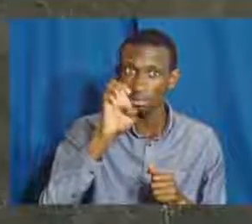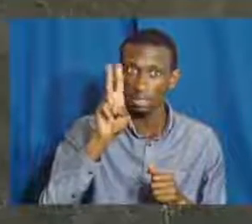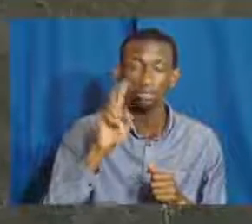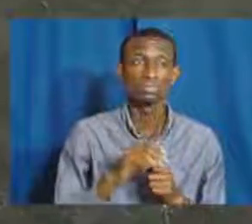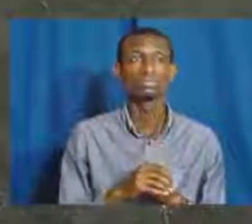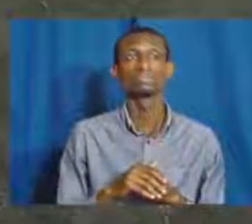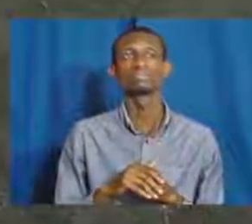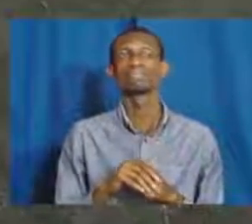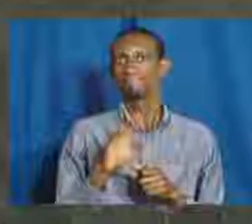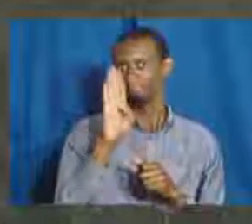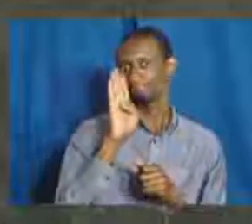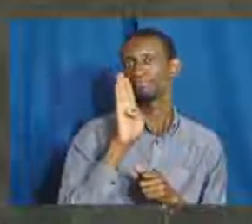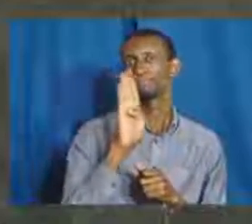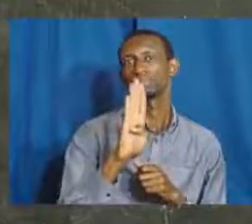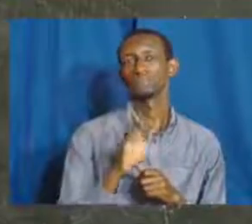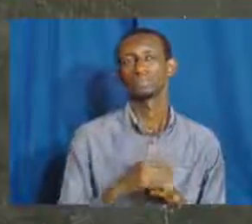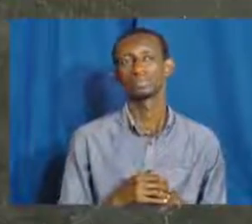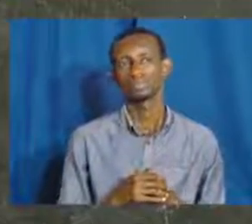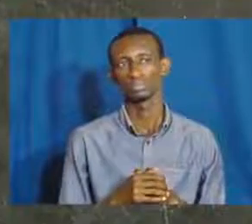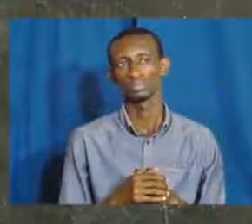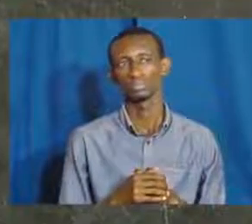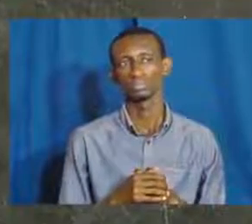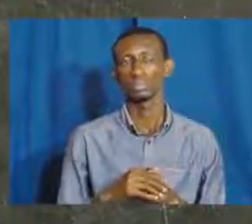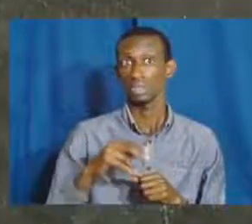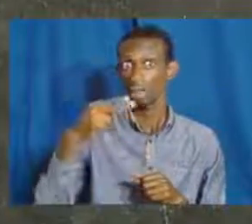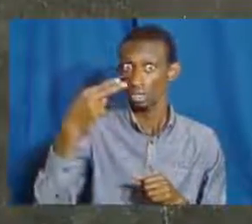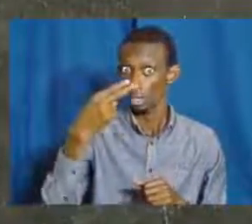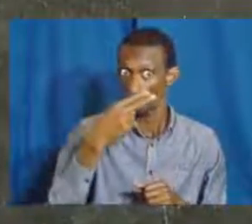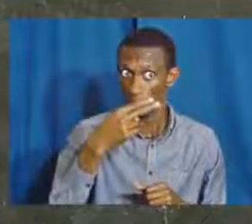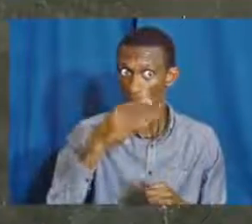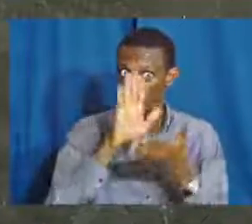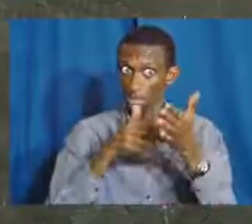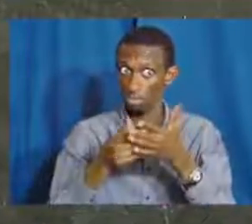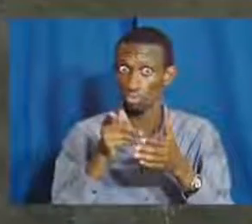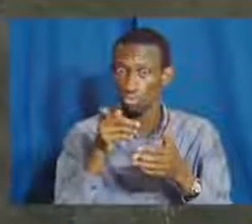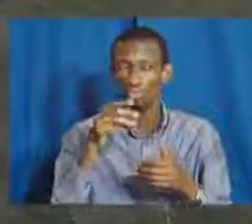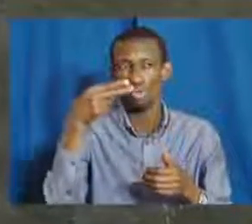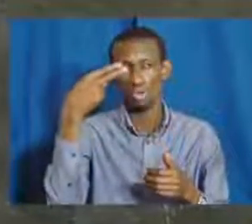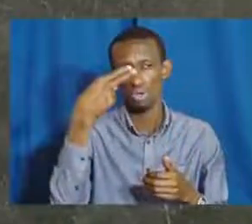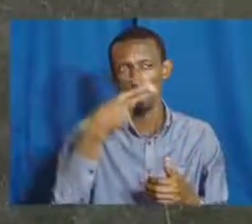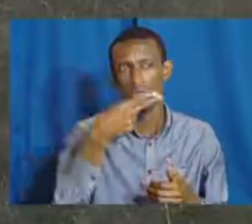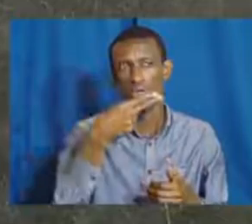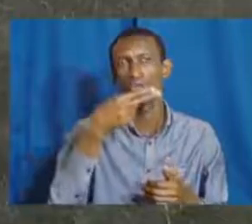and B, according to Henry Moseley.